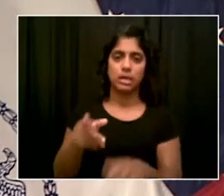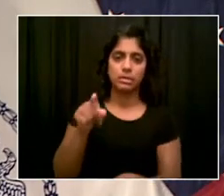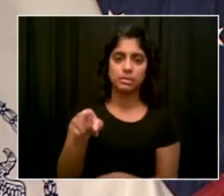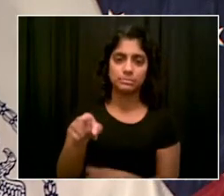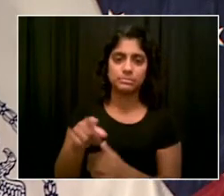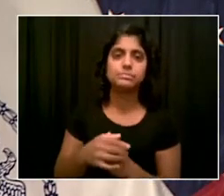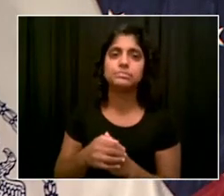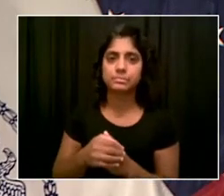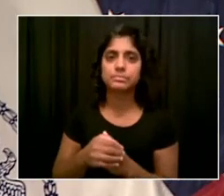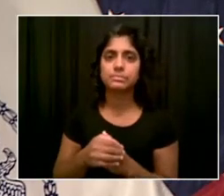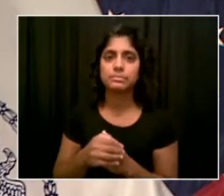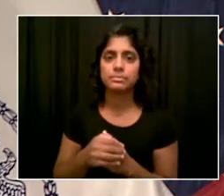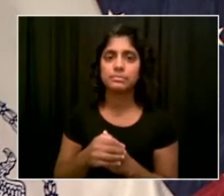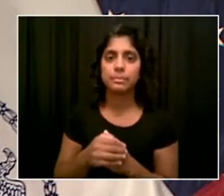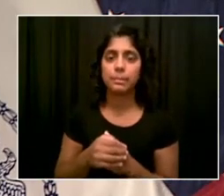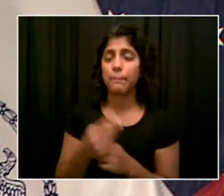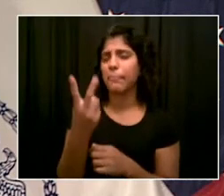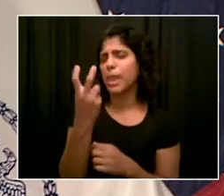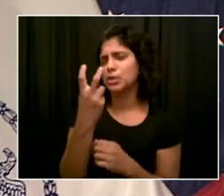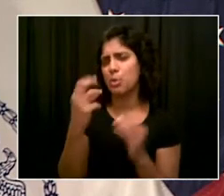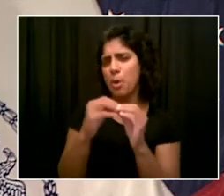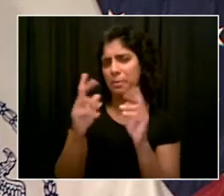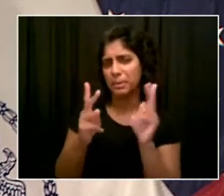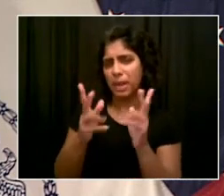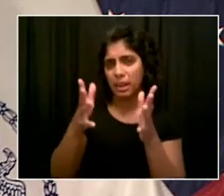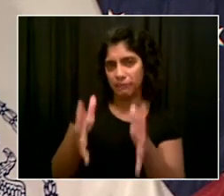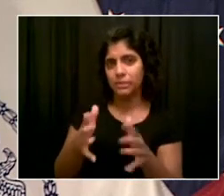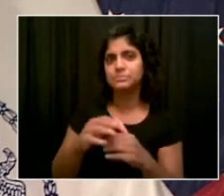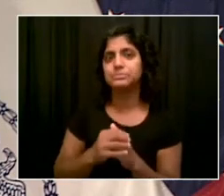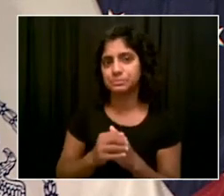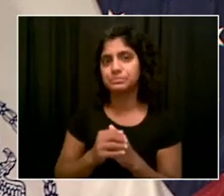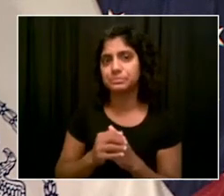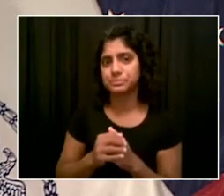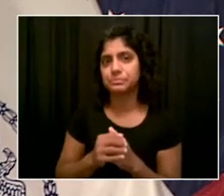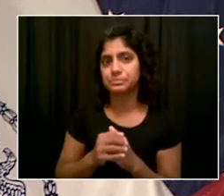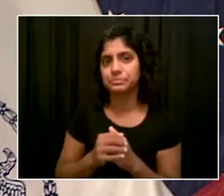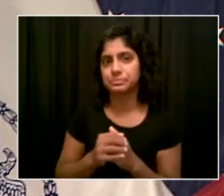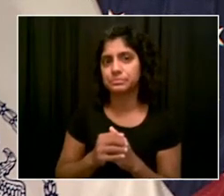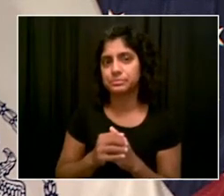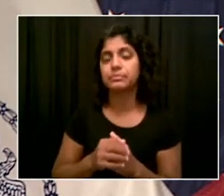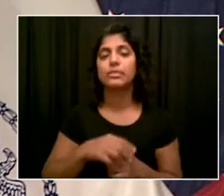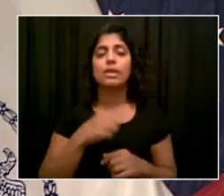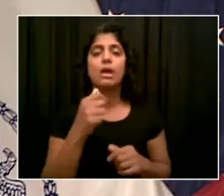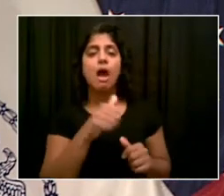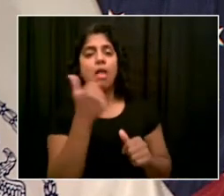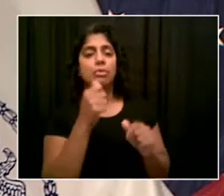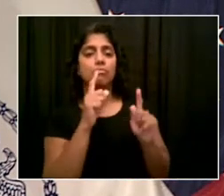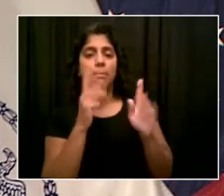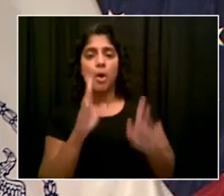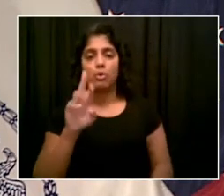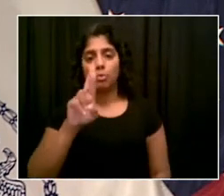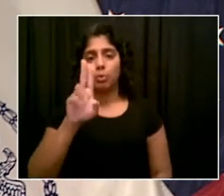Hi, Mr. Mayor. Thanks for taking my question. How you doing, Reuven? Good. How are you? Good, man.